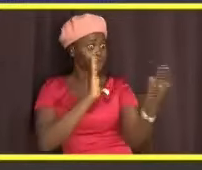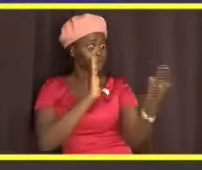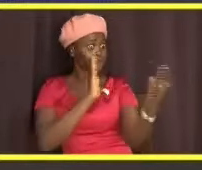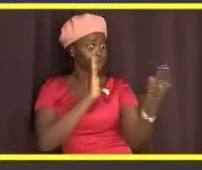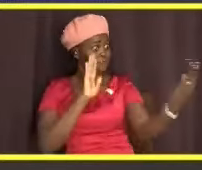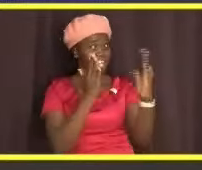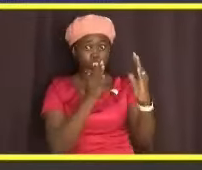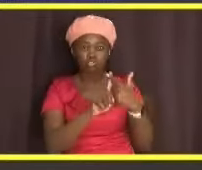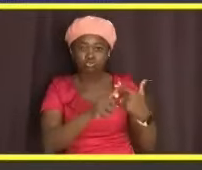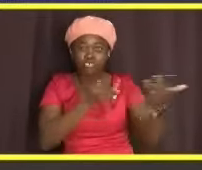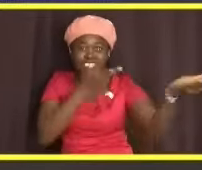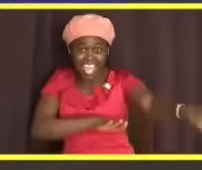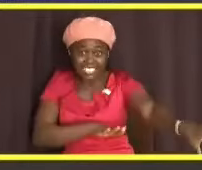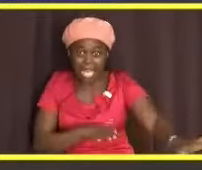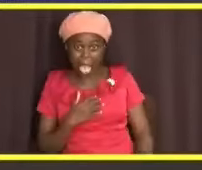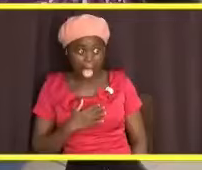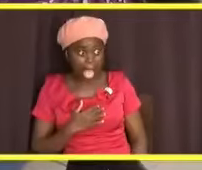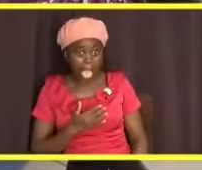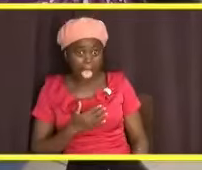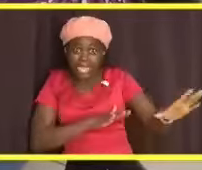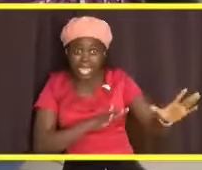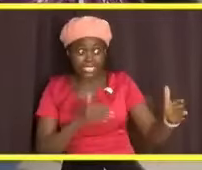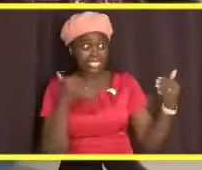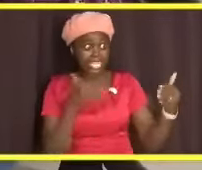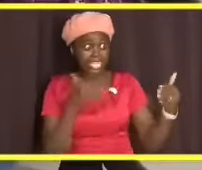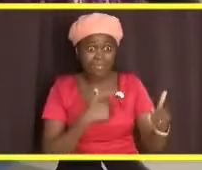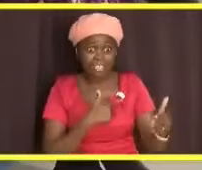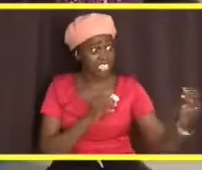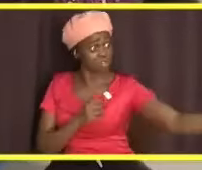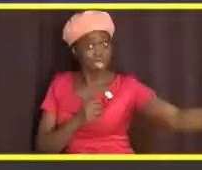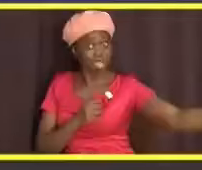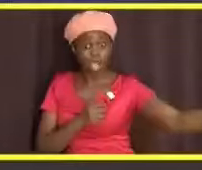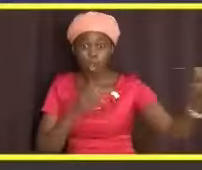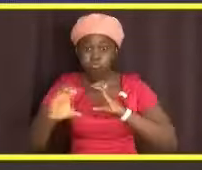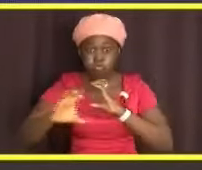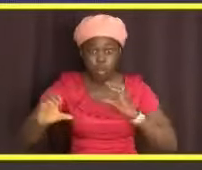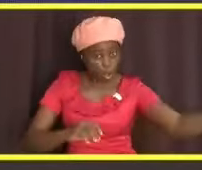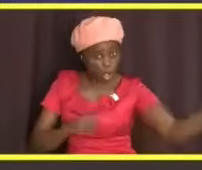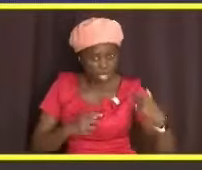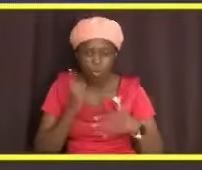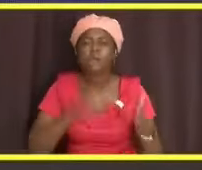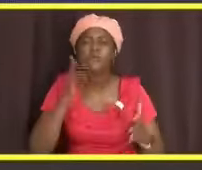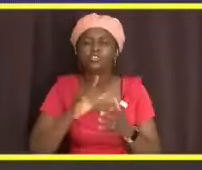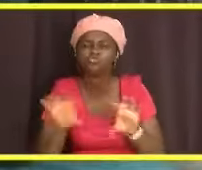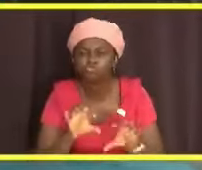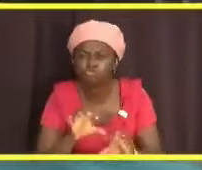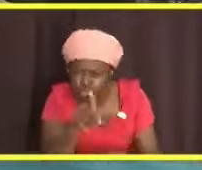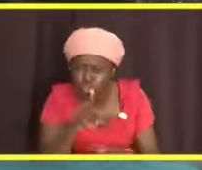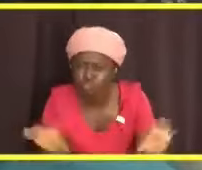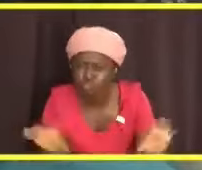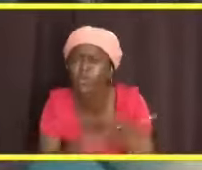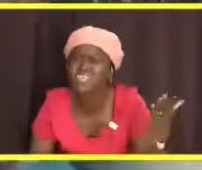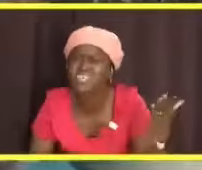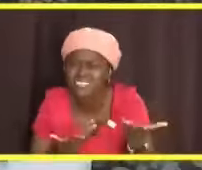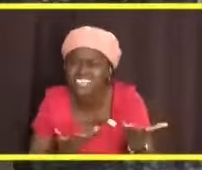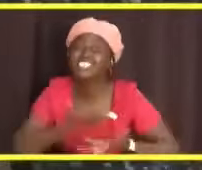you are not a gentleman at that time. You are not a chief at that time.